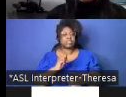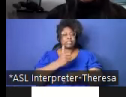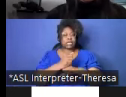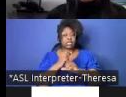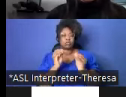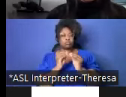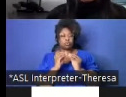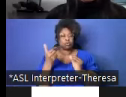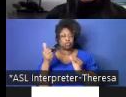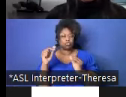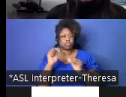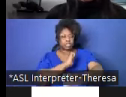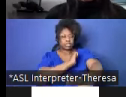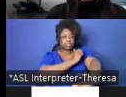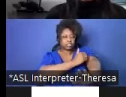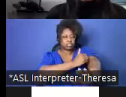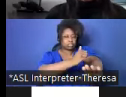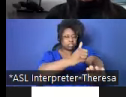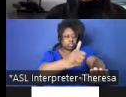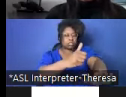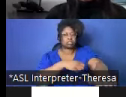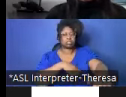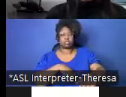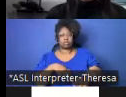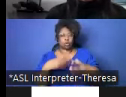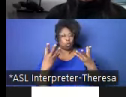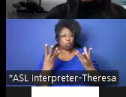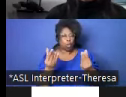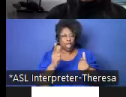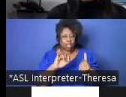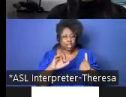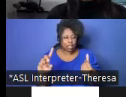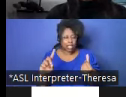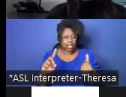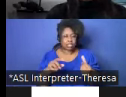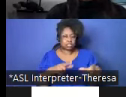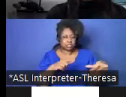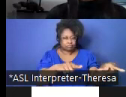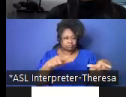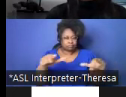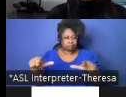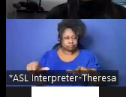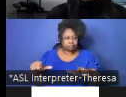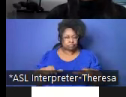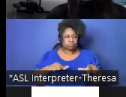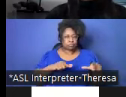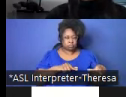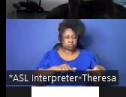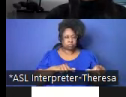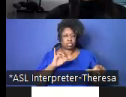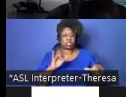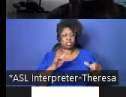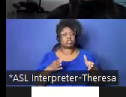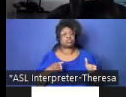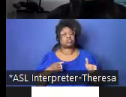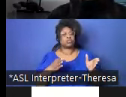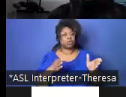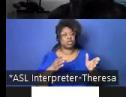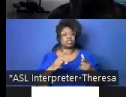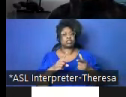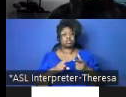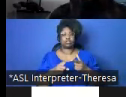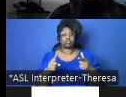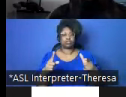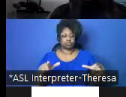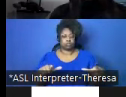through living shorelines and wetlands is an opportunity to expand the public space